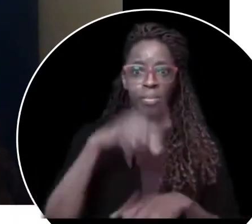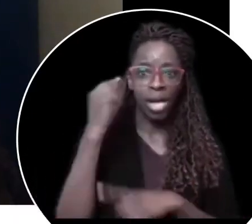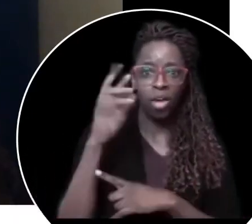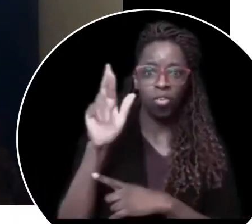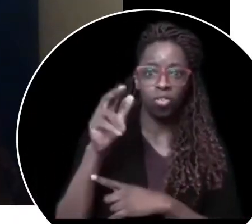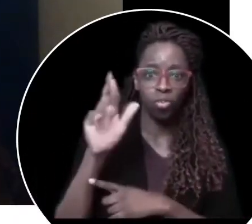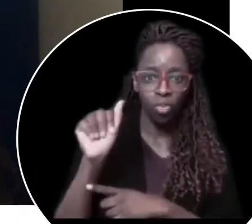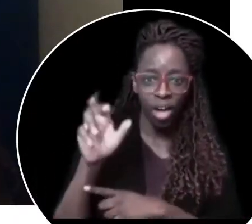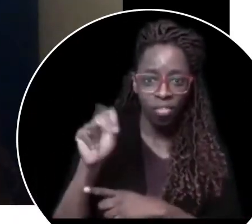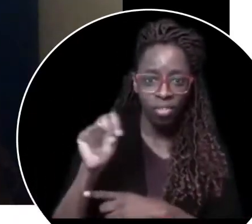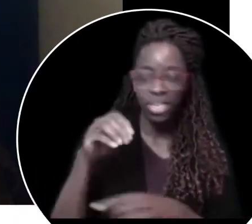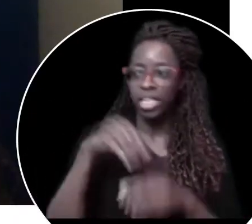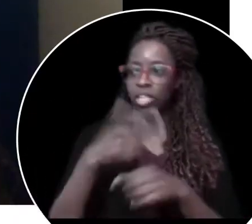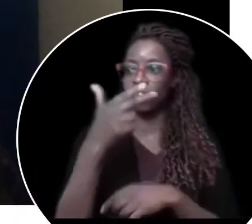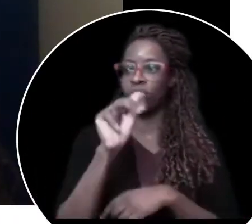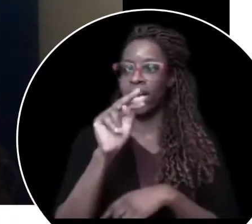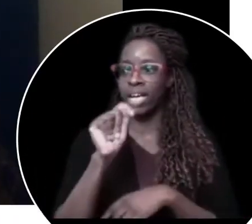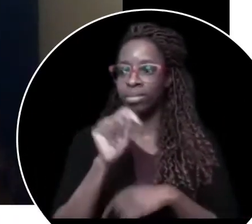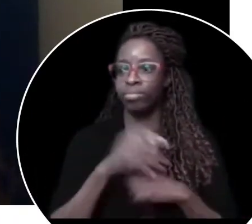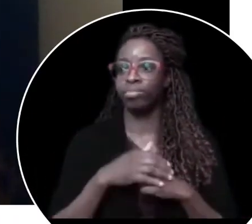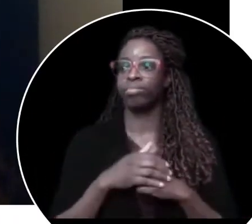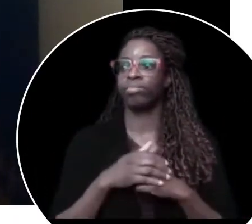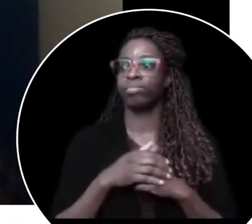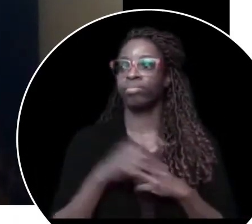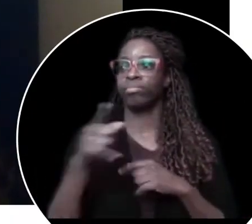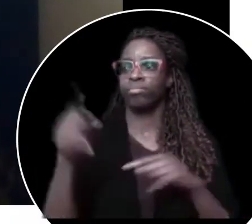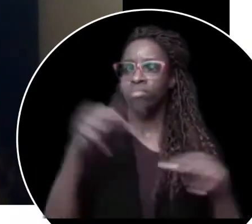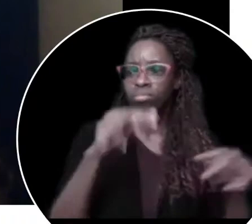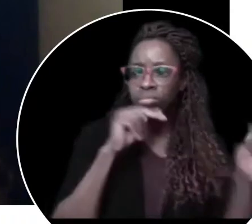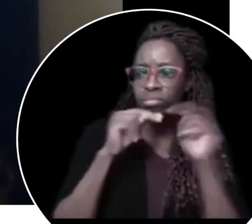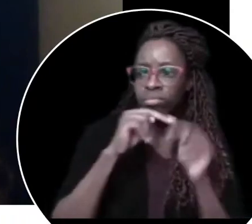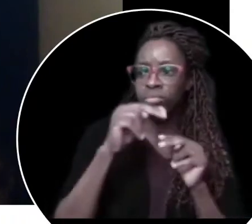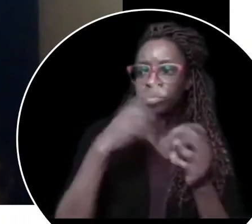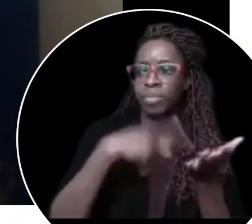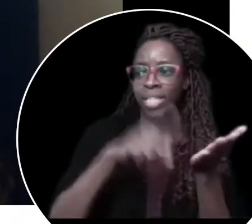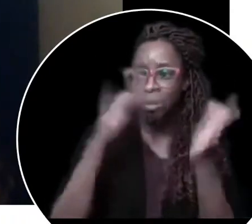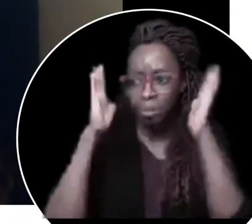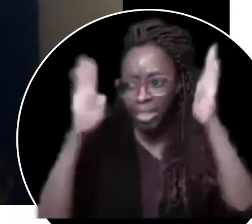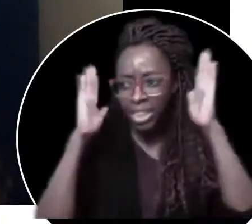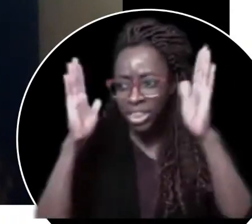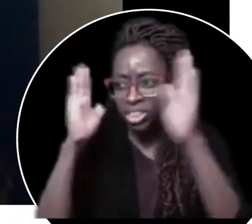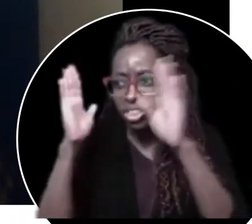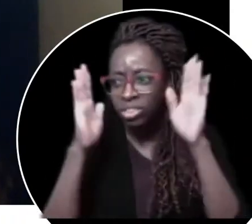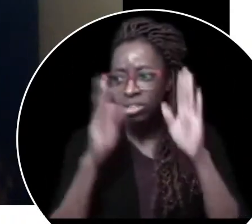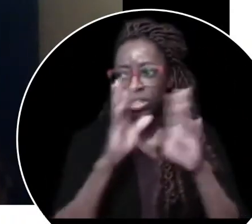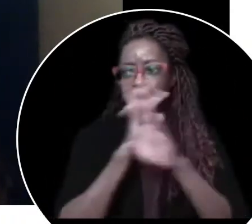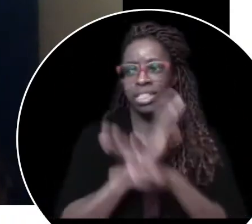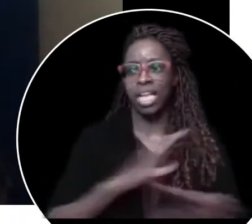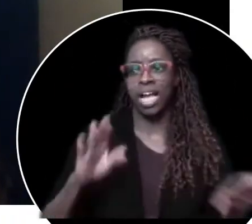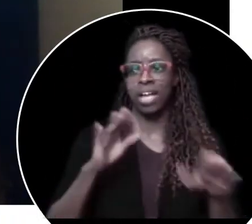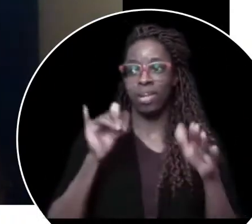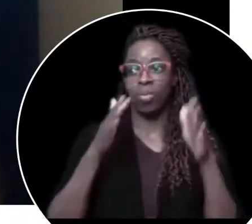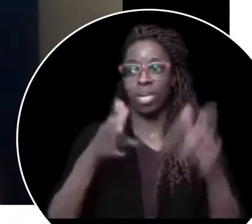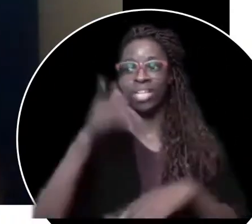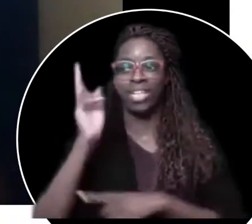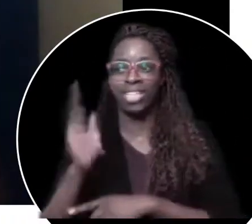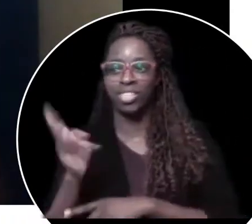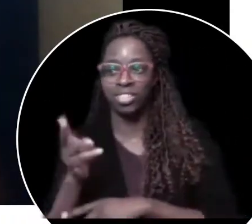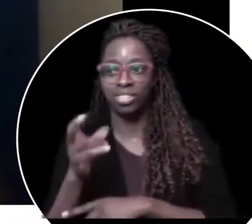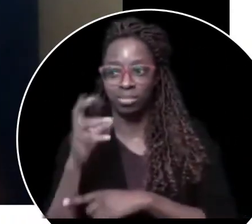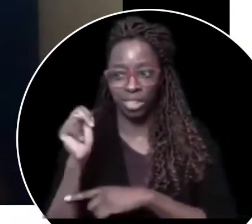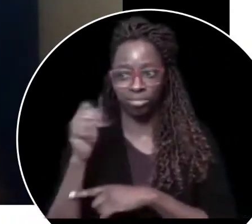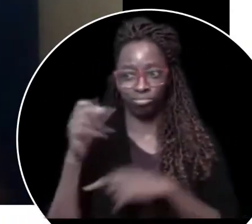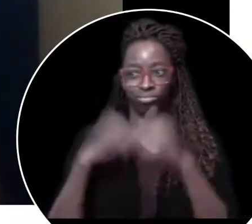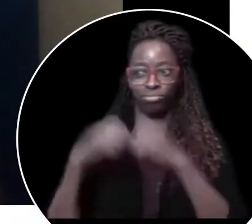in the ways histories have been constructed, in my teaching and mentoring by creating space both in and out